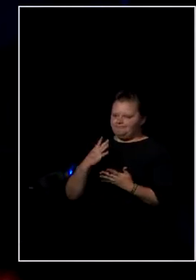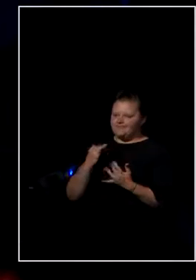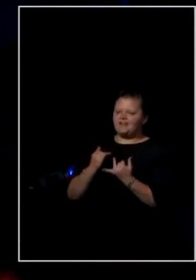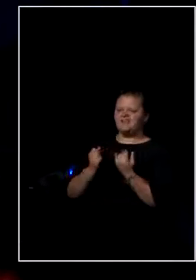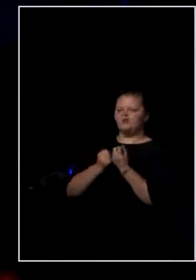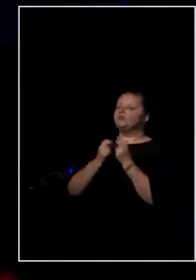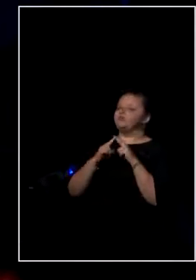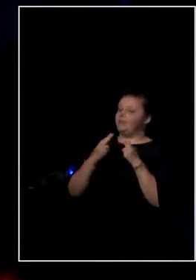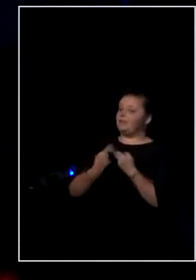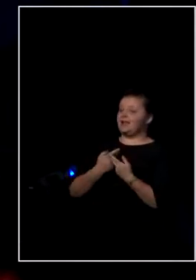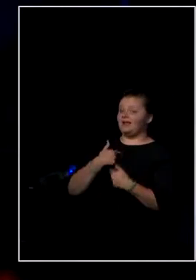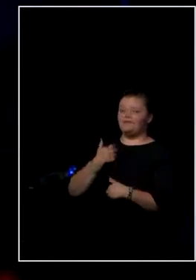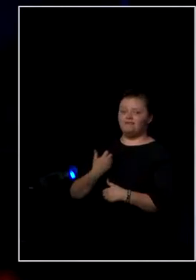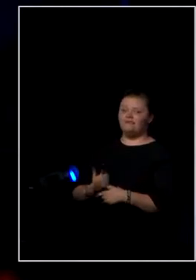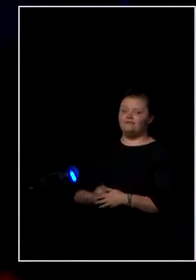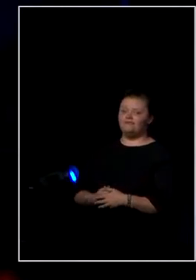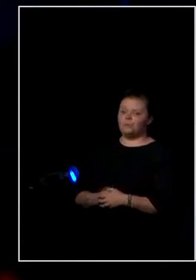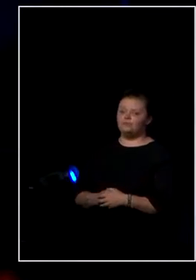family, but